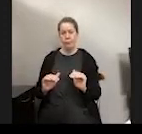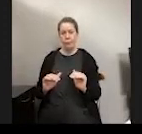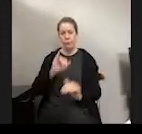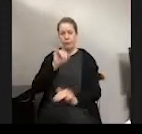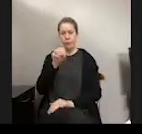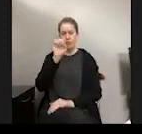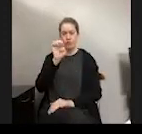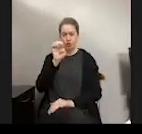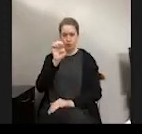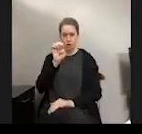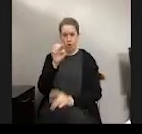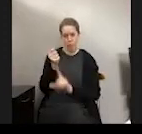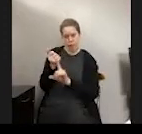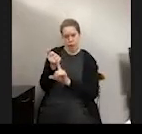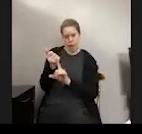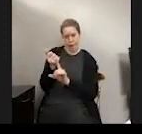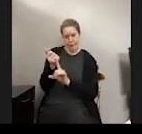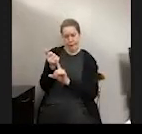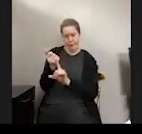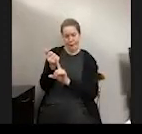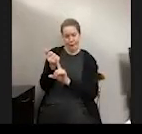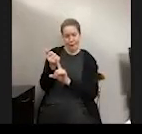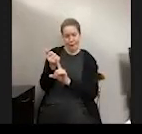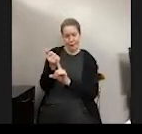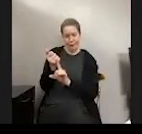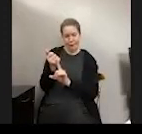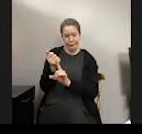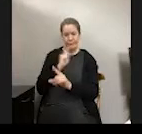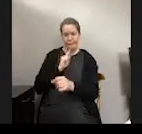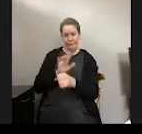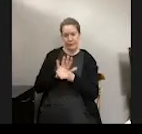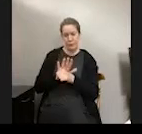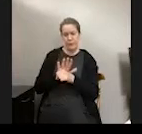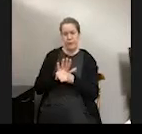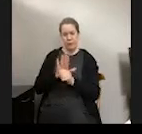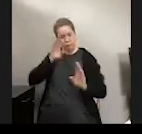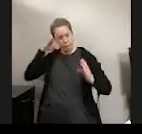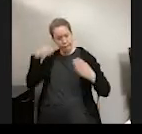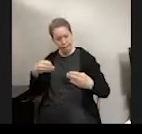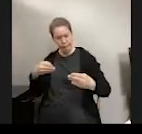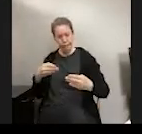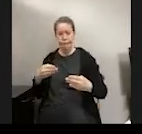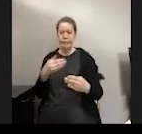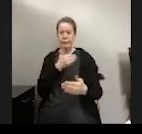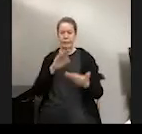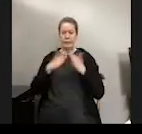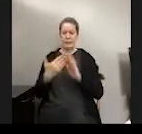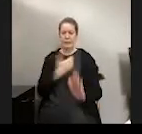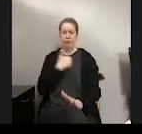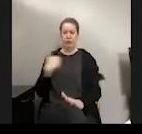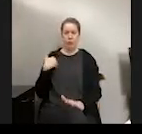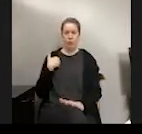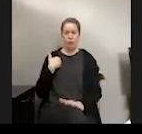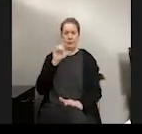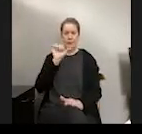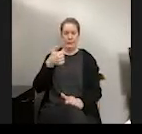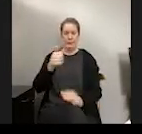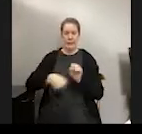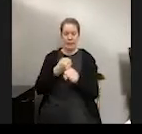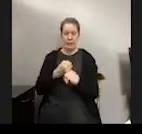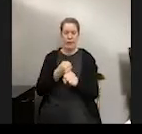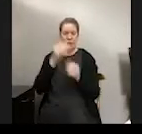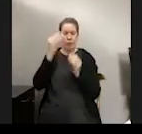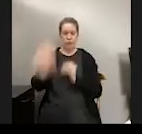to successfully launching the city of Toronto's new 10-year public art strategy with impact to bring the city to its feet and is stronger than